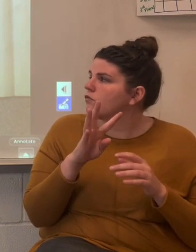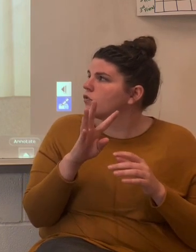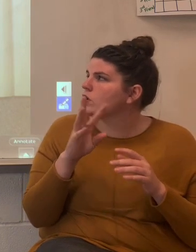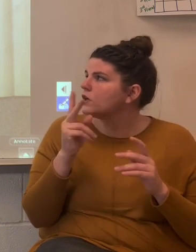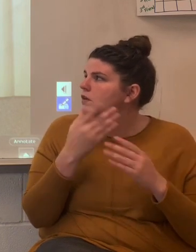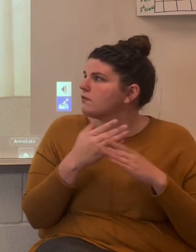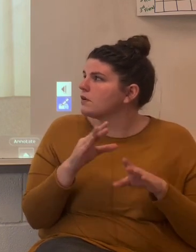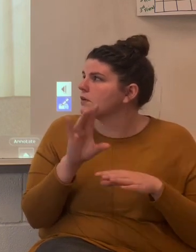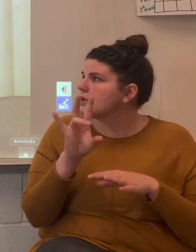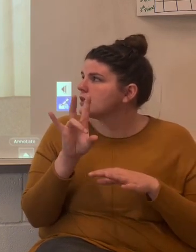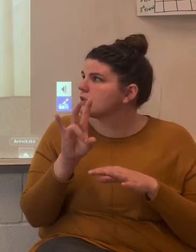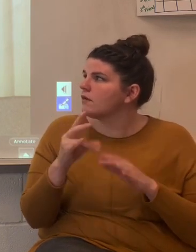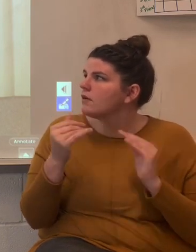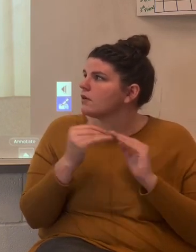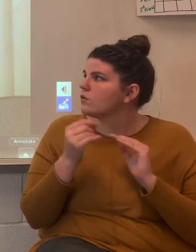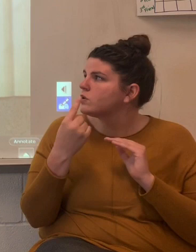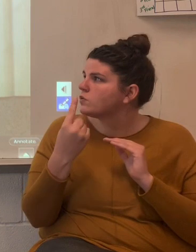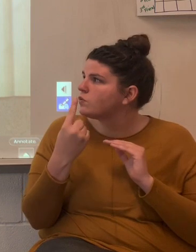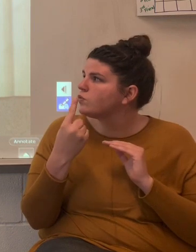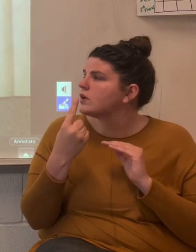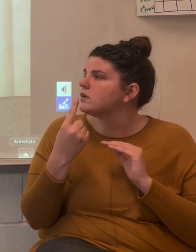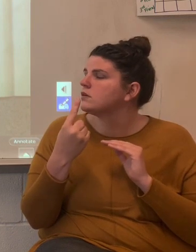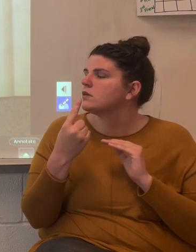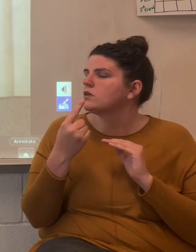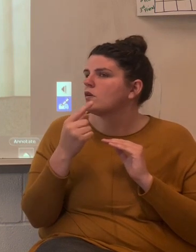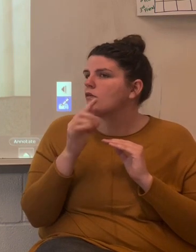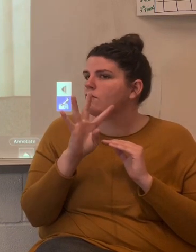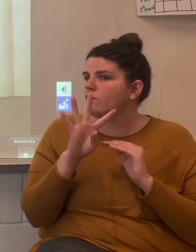31. 4 goes into 31